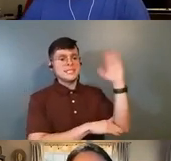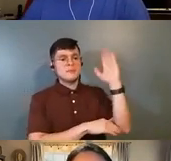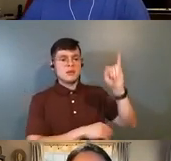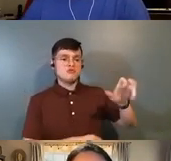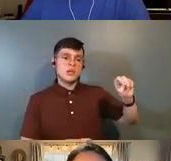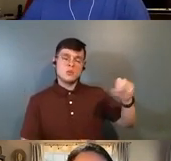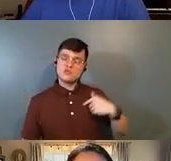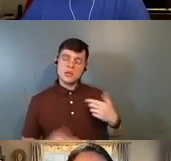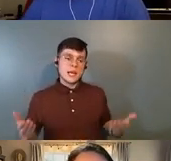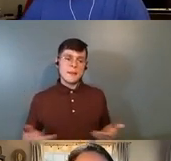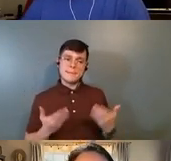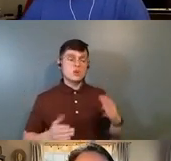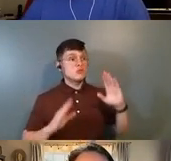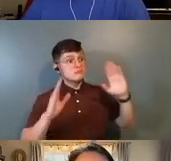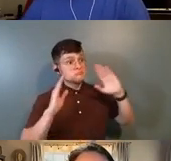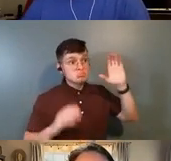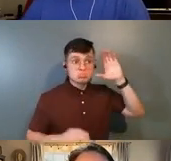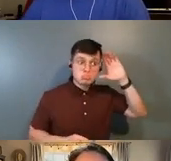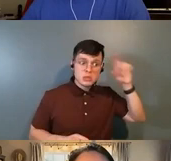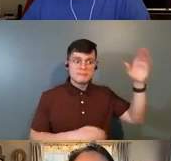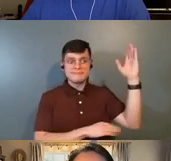to hear him speak.